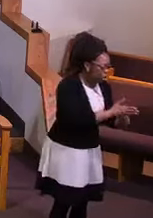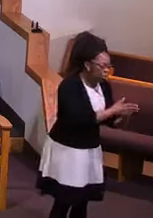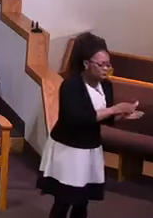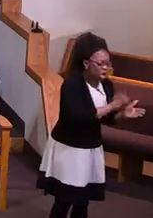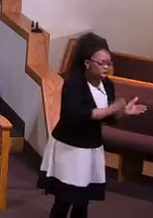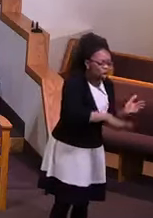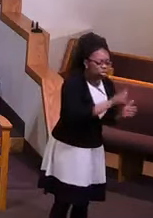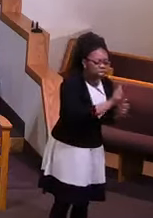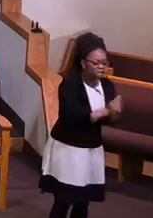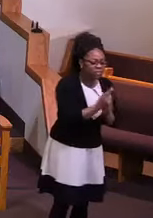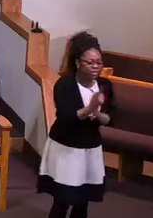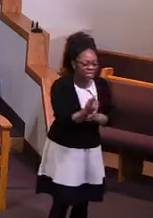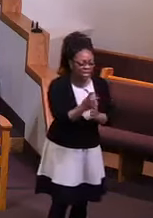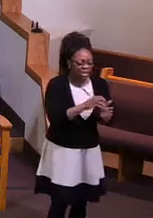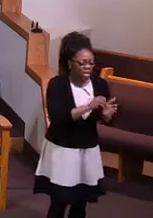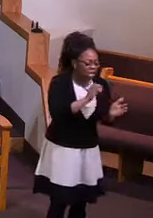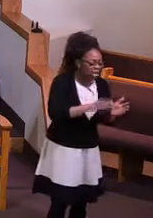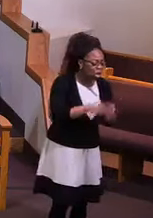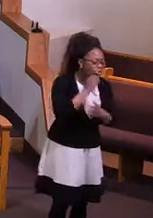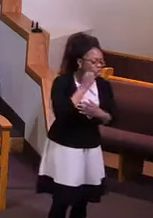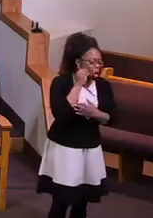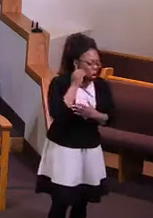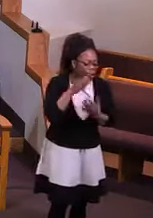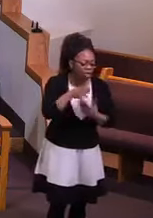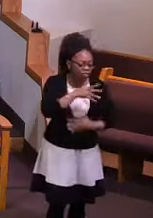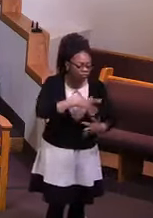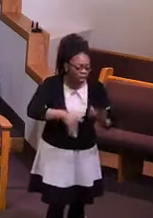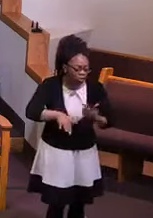everything. He lost home and fellowship with his